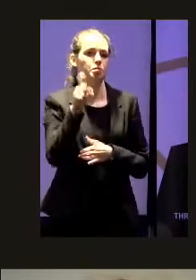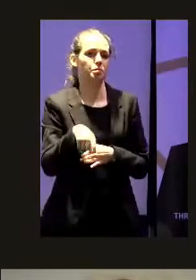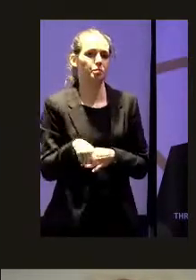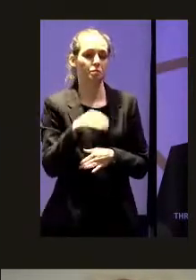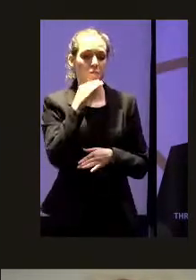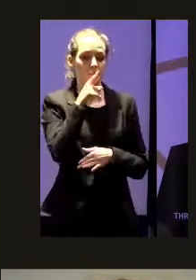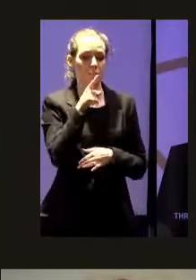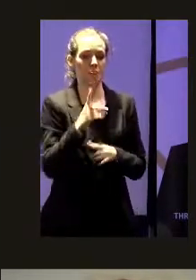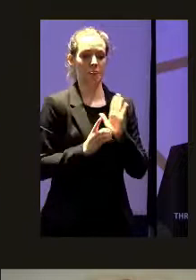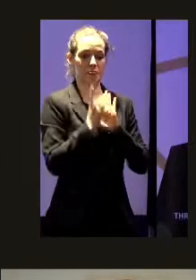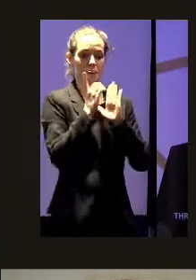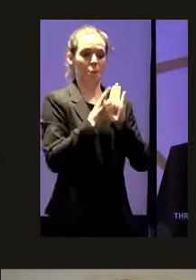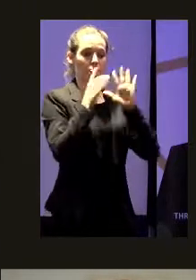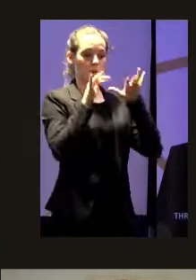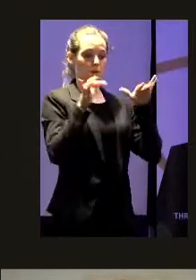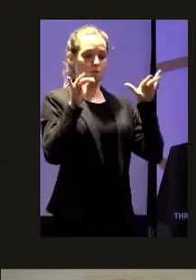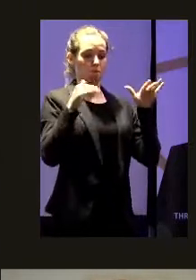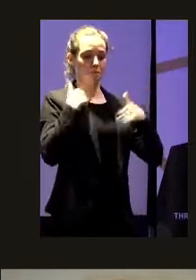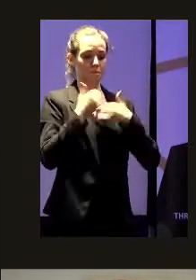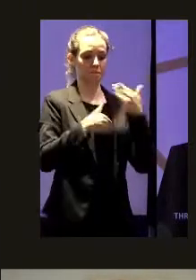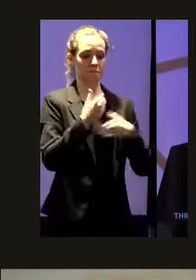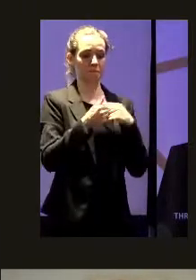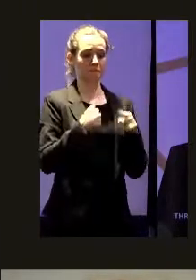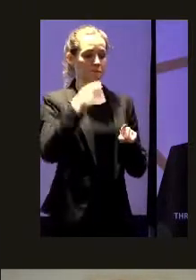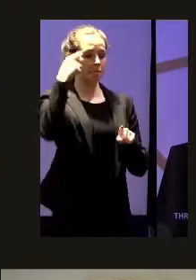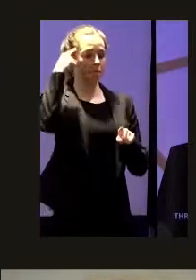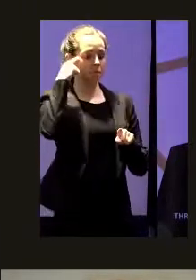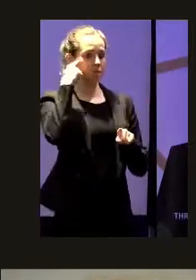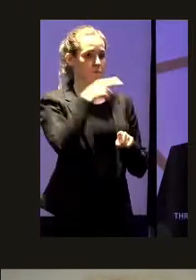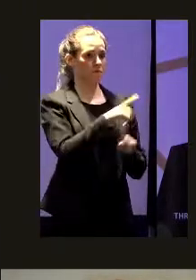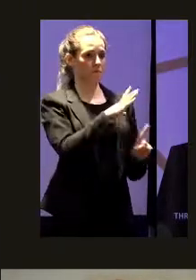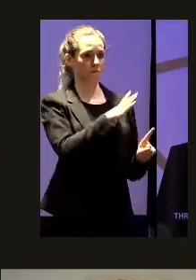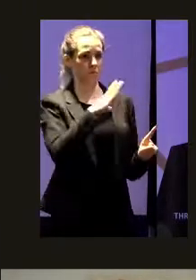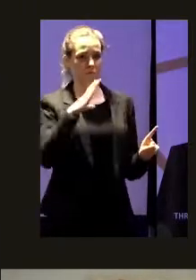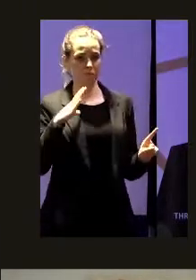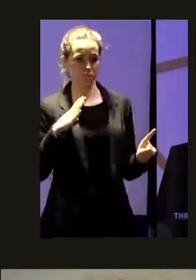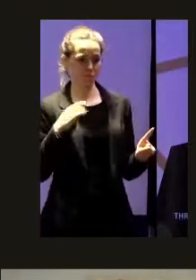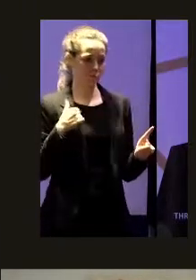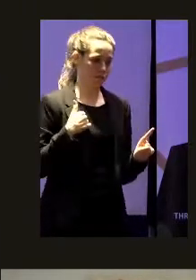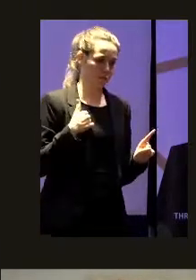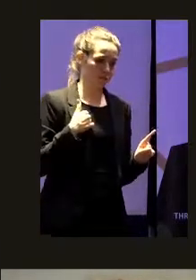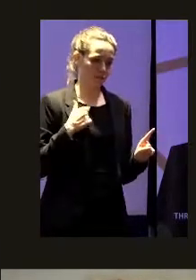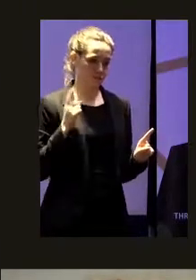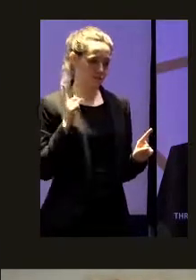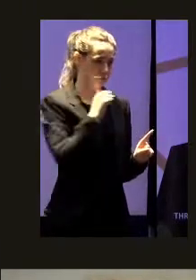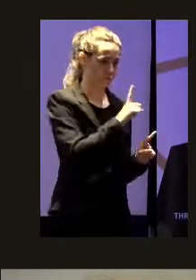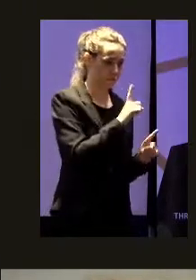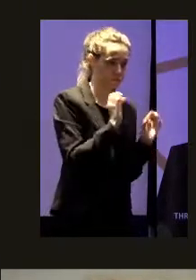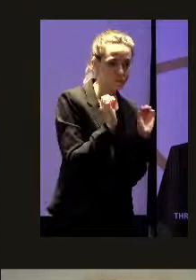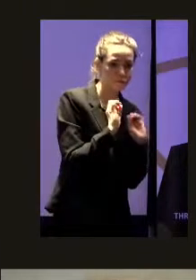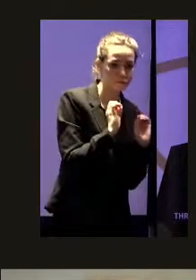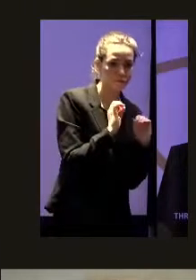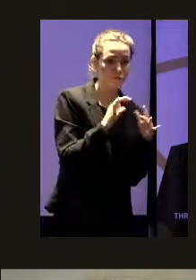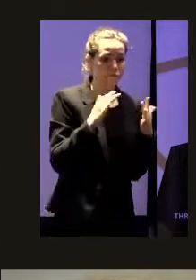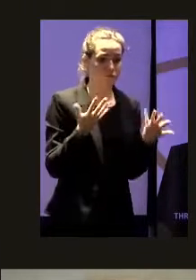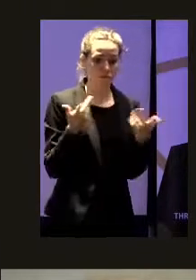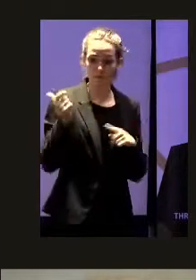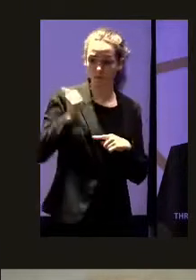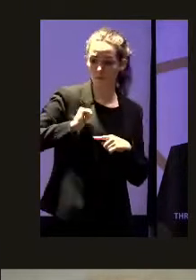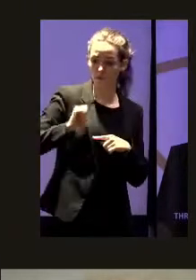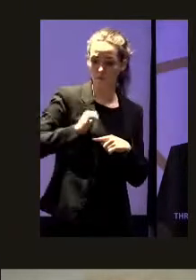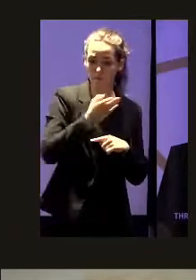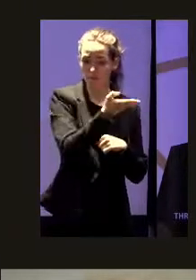their process don't come through to council in terms of submitting such names, and if municipalities in terms